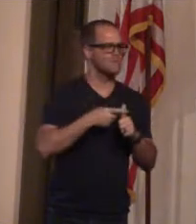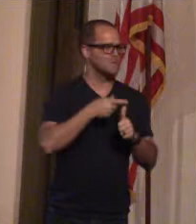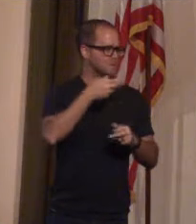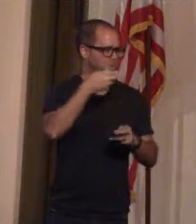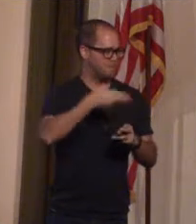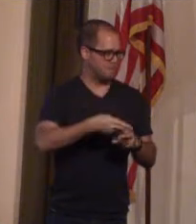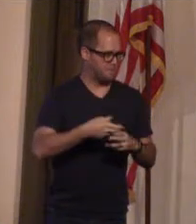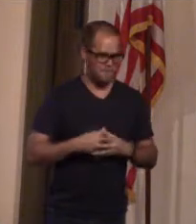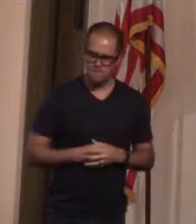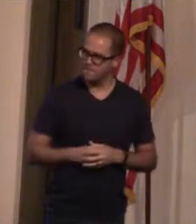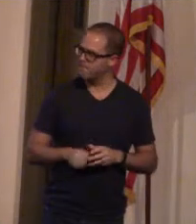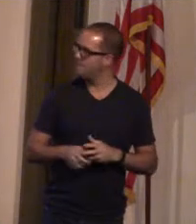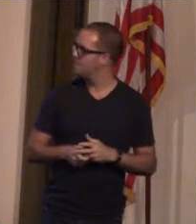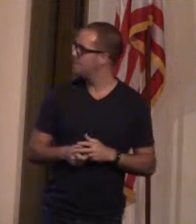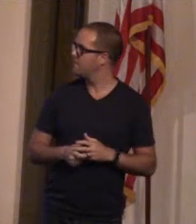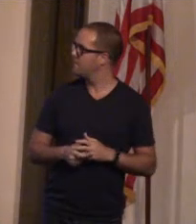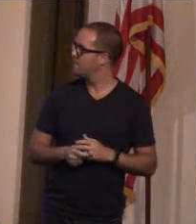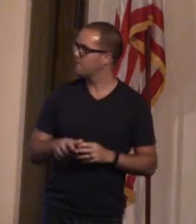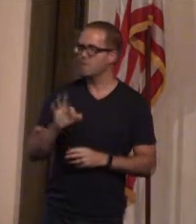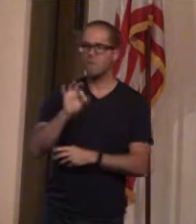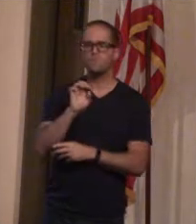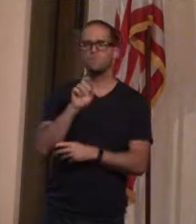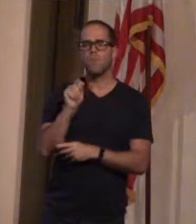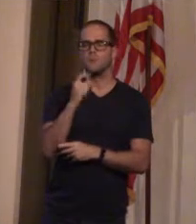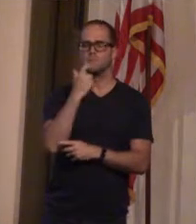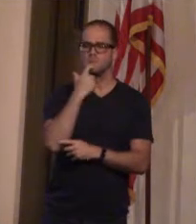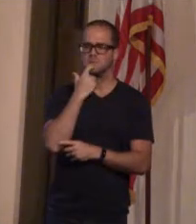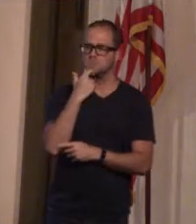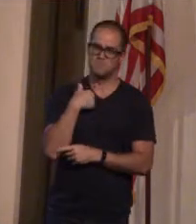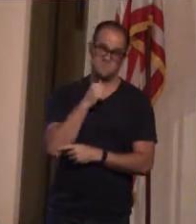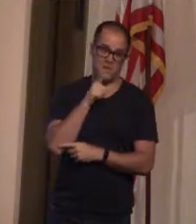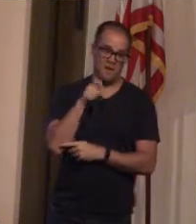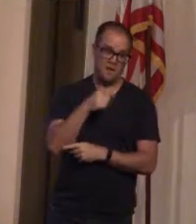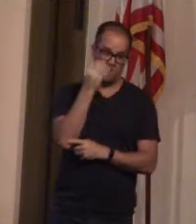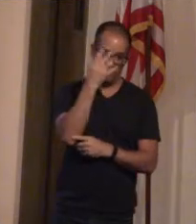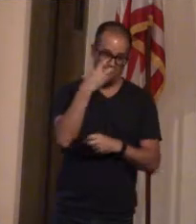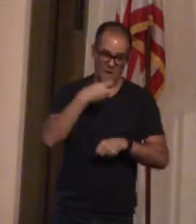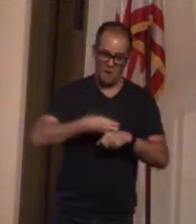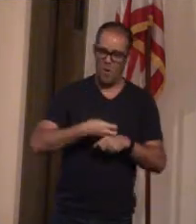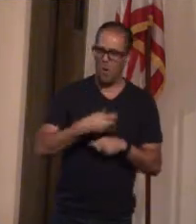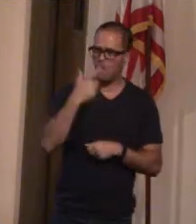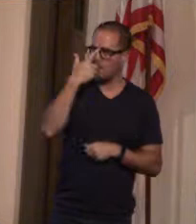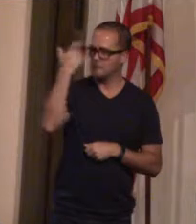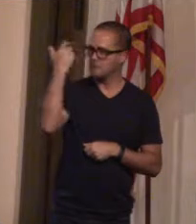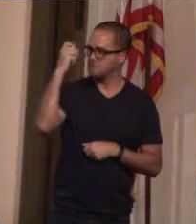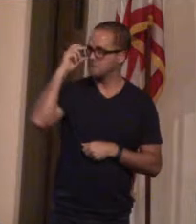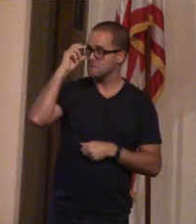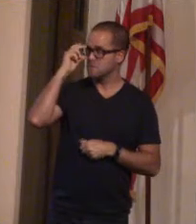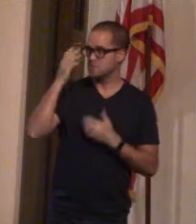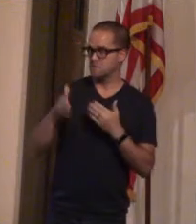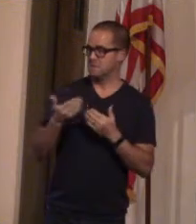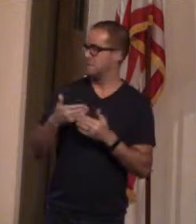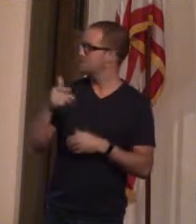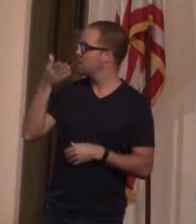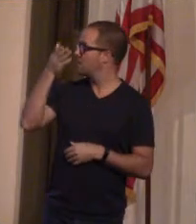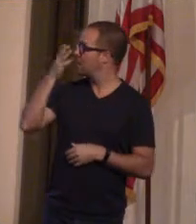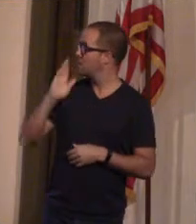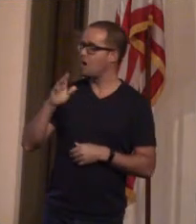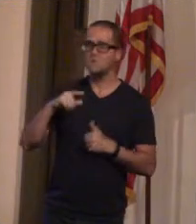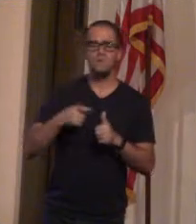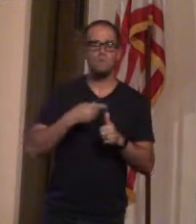wasn't clear in my expectations, so I have to take that. So the third question was, what is God's first name?